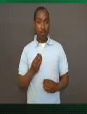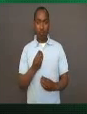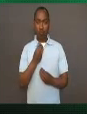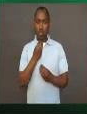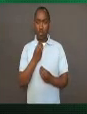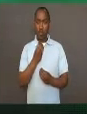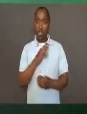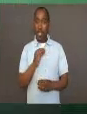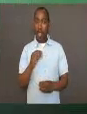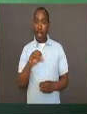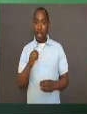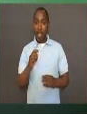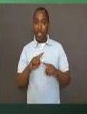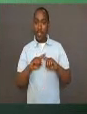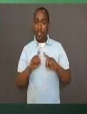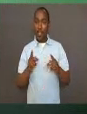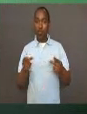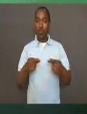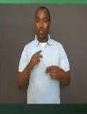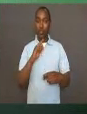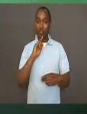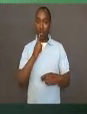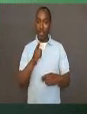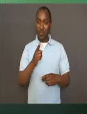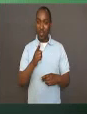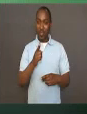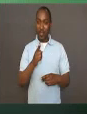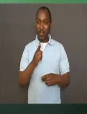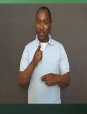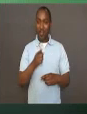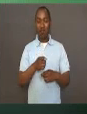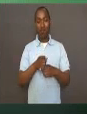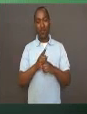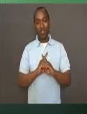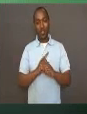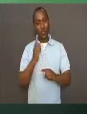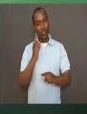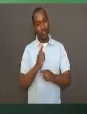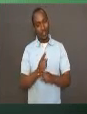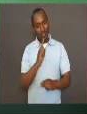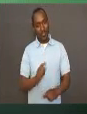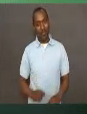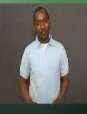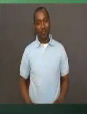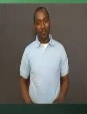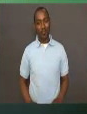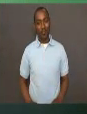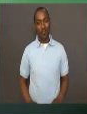other places. All of your answers are right.